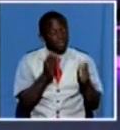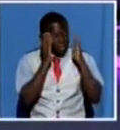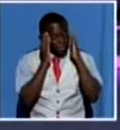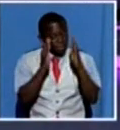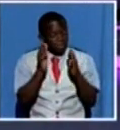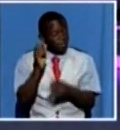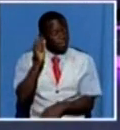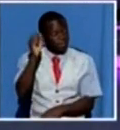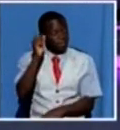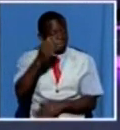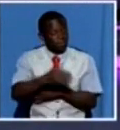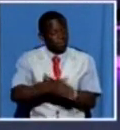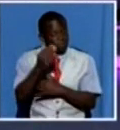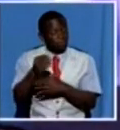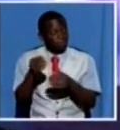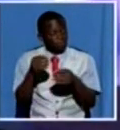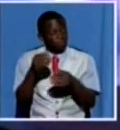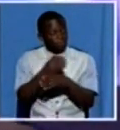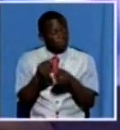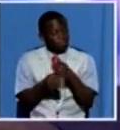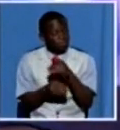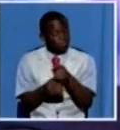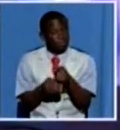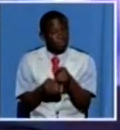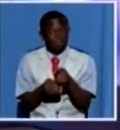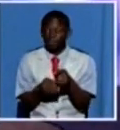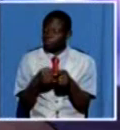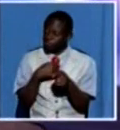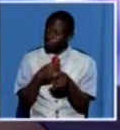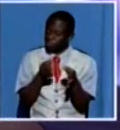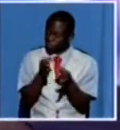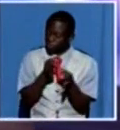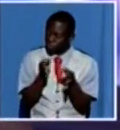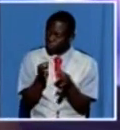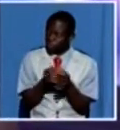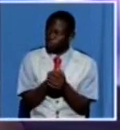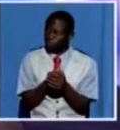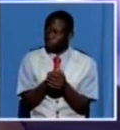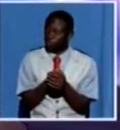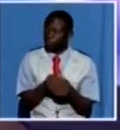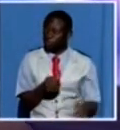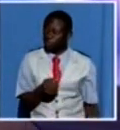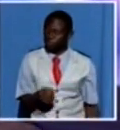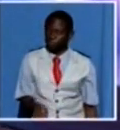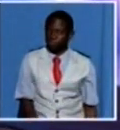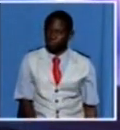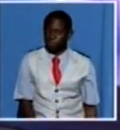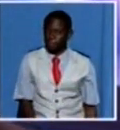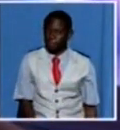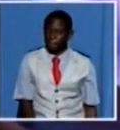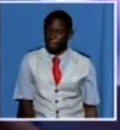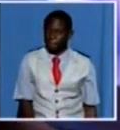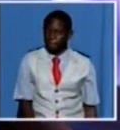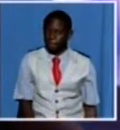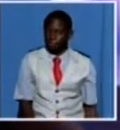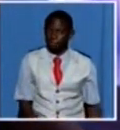Michael Chilufya Sata. And where I come from, we say, Insala nindi minwa tempu. Meaning, when you are hungry, you must